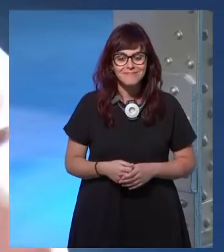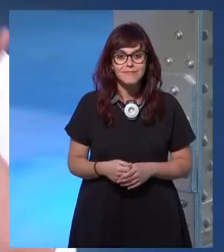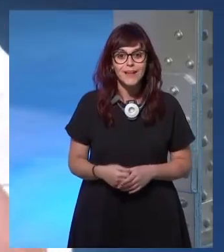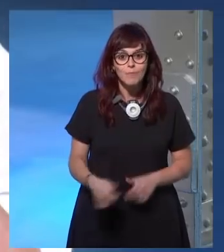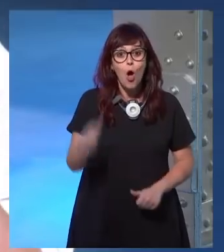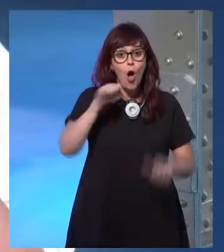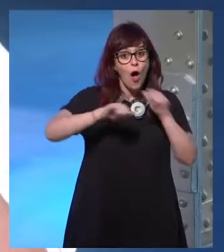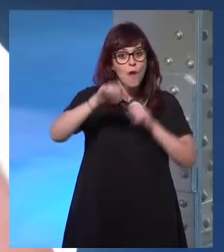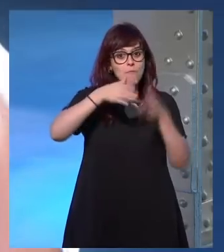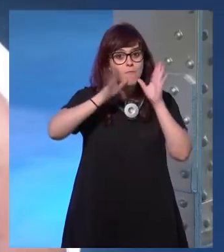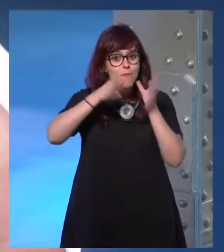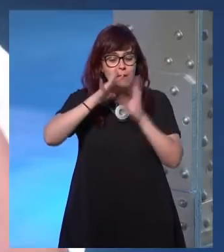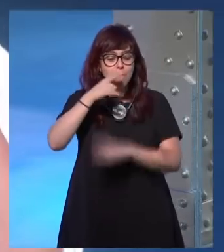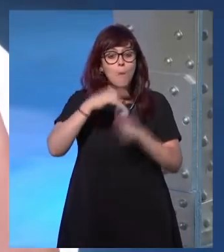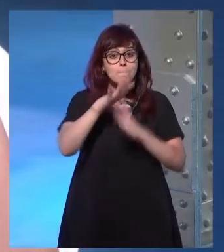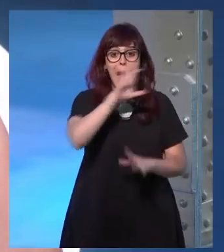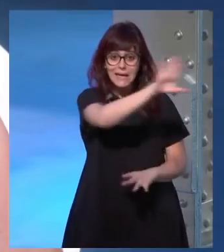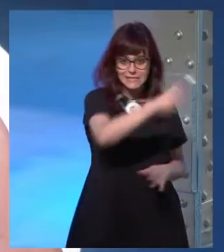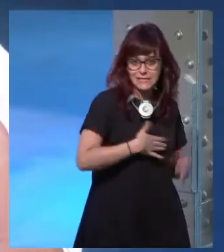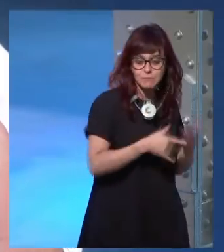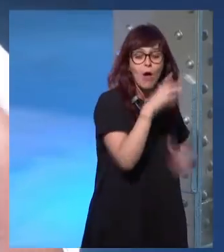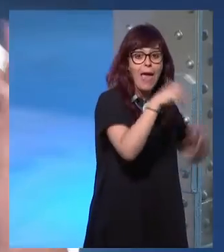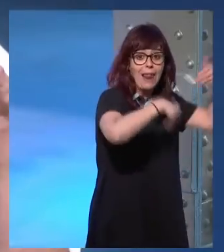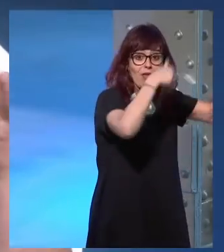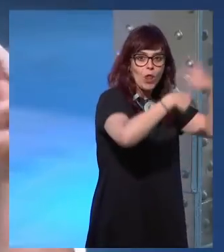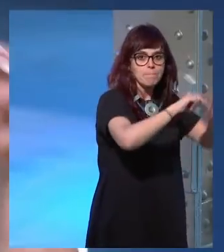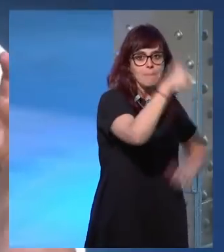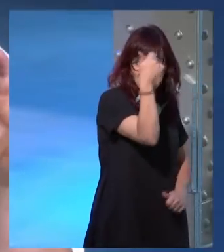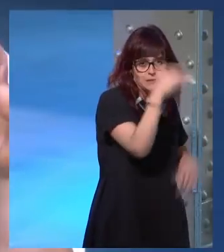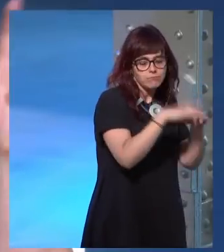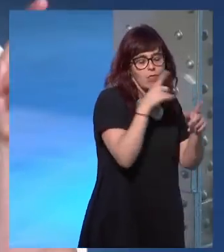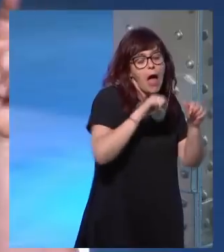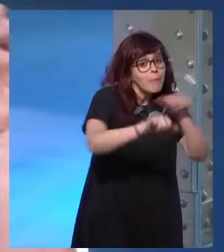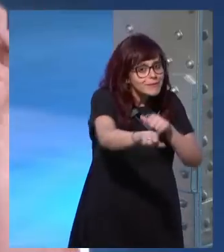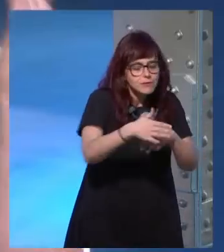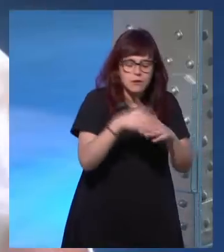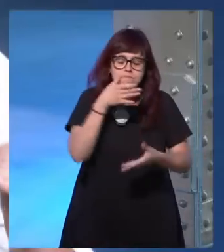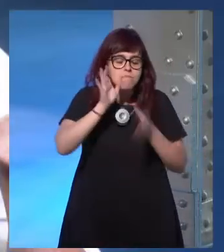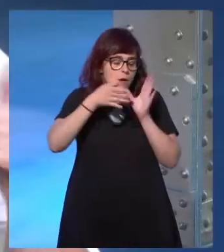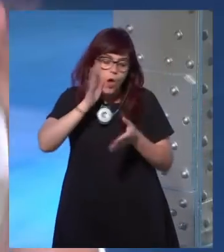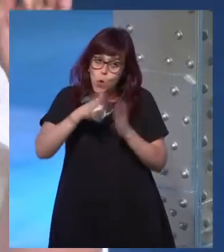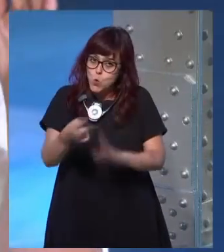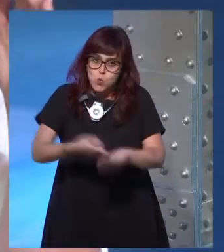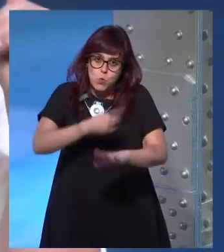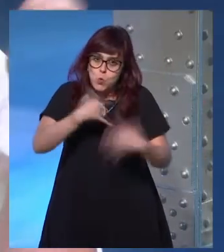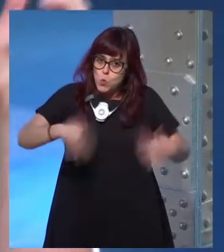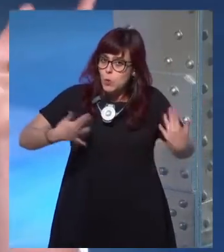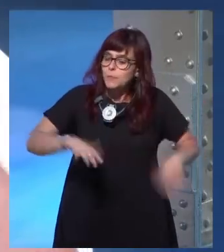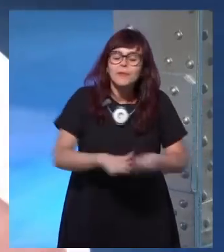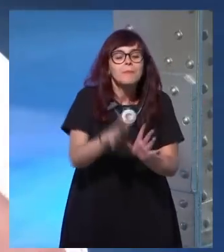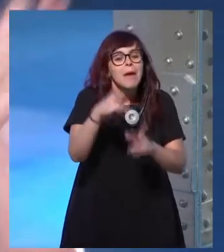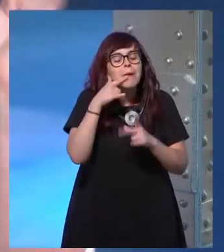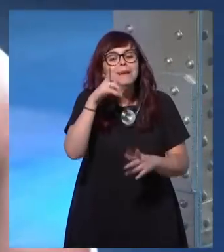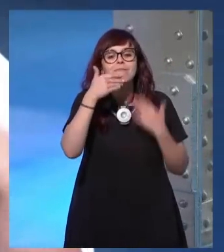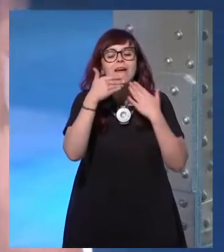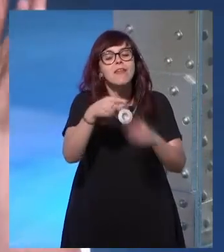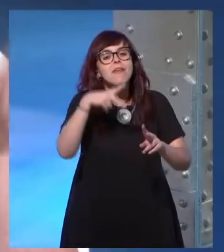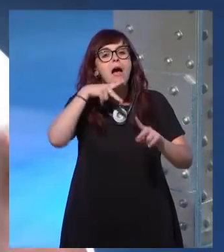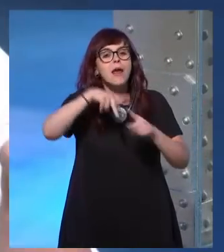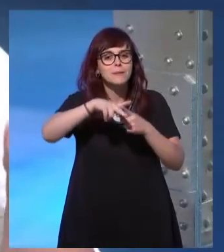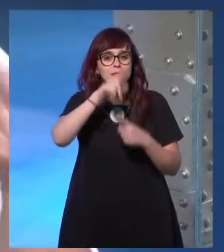but no, I have I use the advanced Twitter tools now that they have, where I only see comments now from people who follow me and who